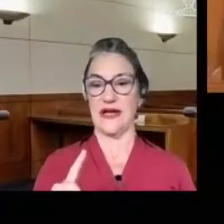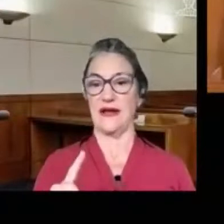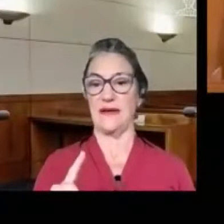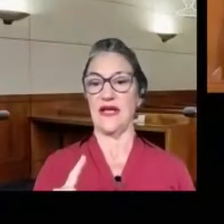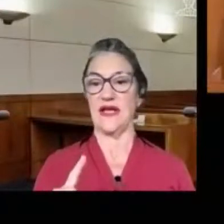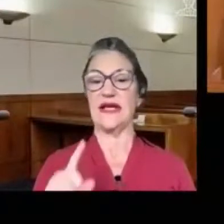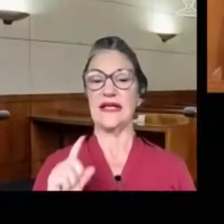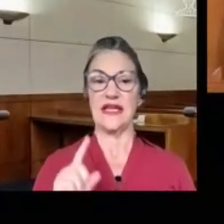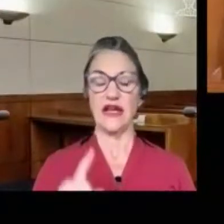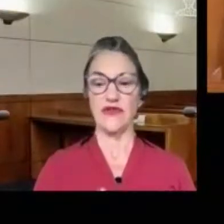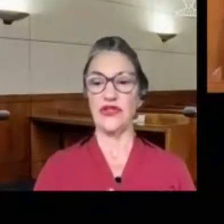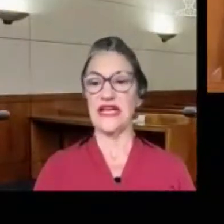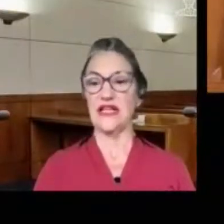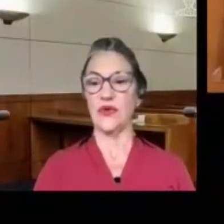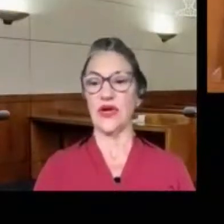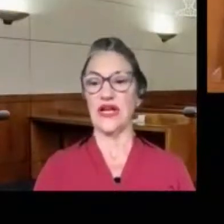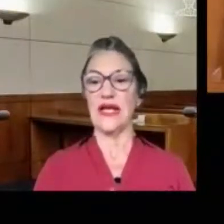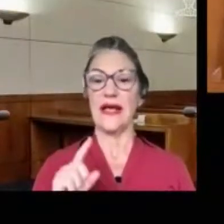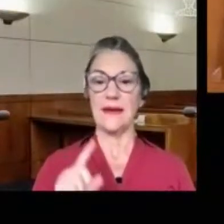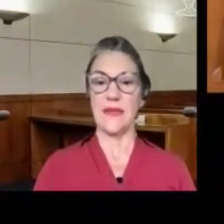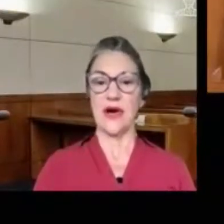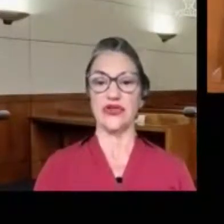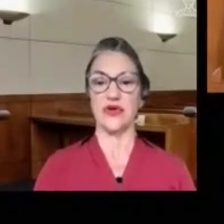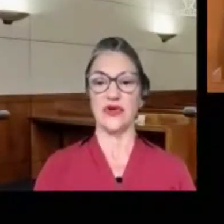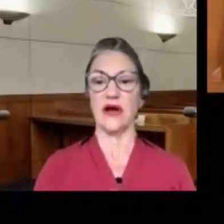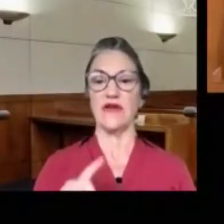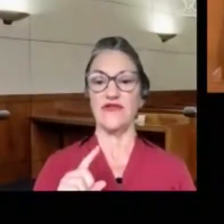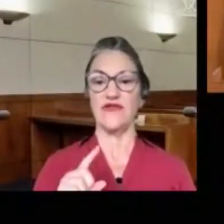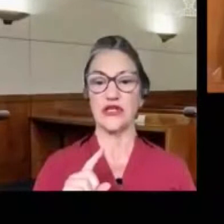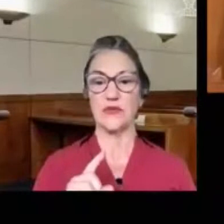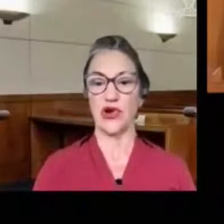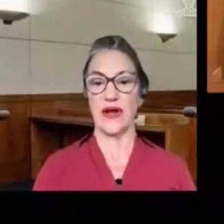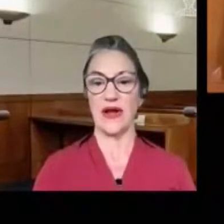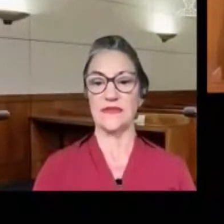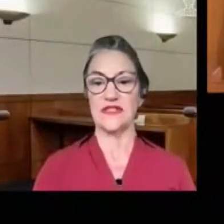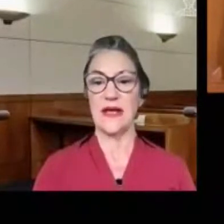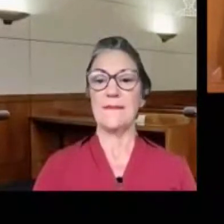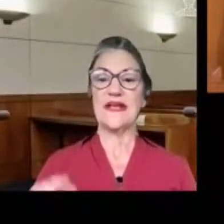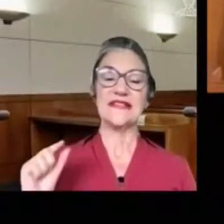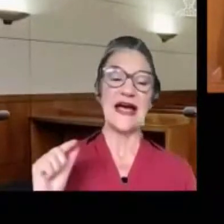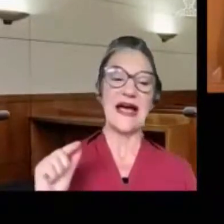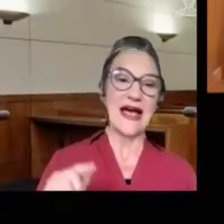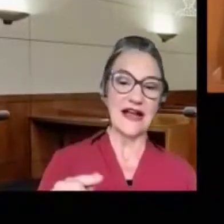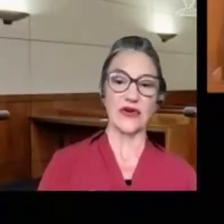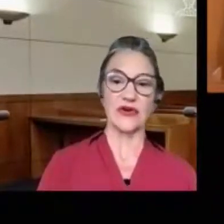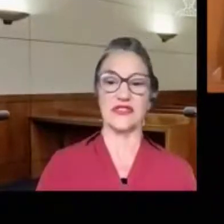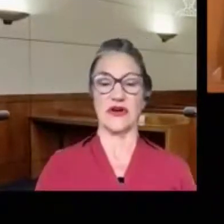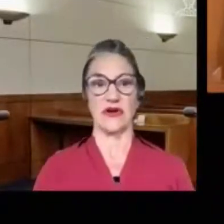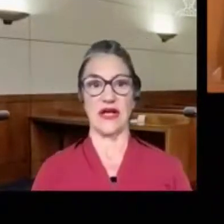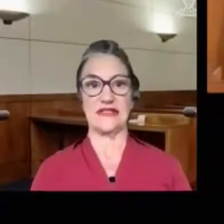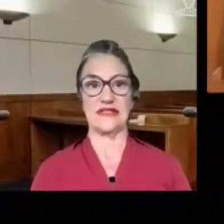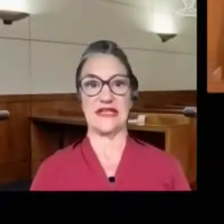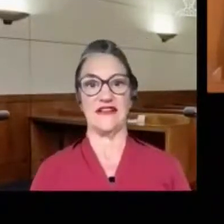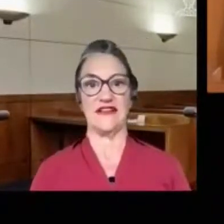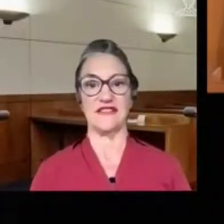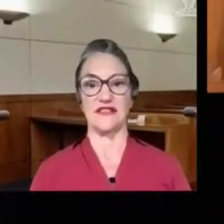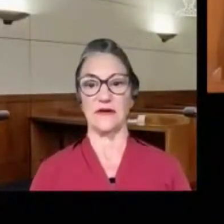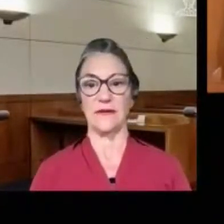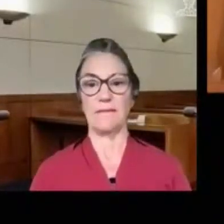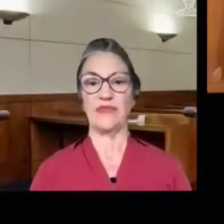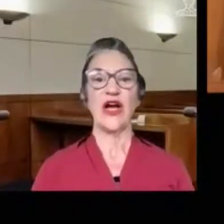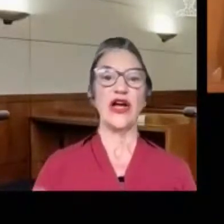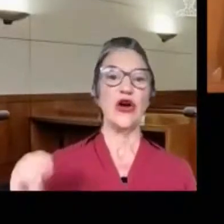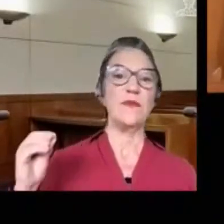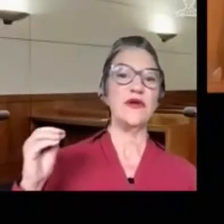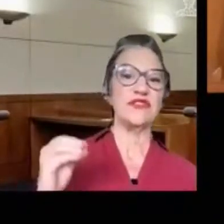more time carefully tailoring and monitoring our fishing programs because hackers are not standing